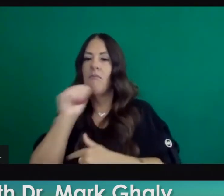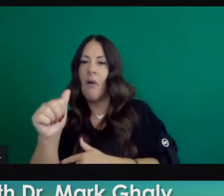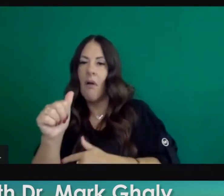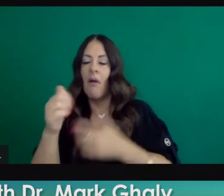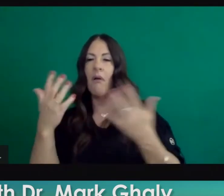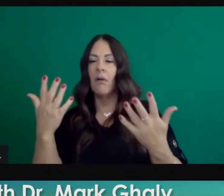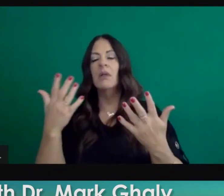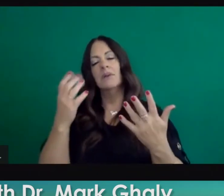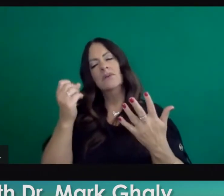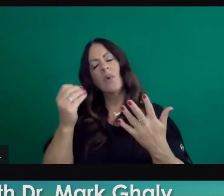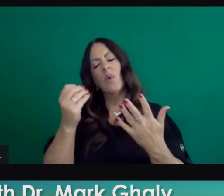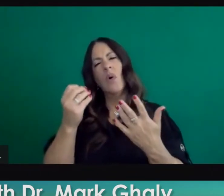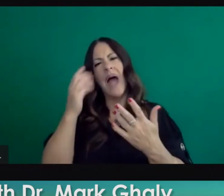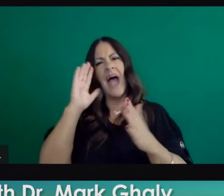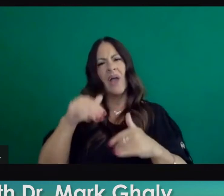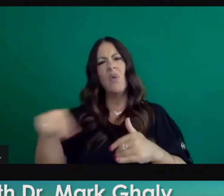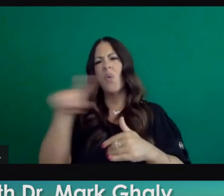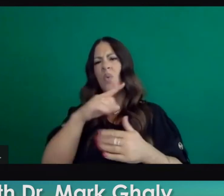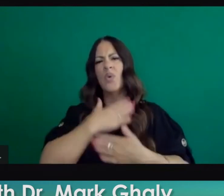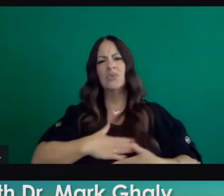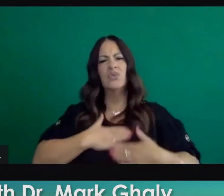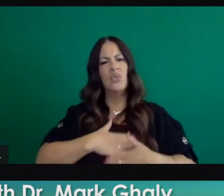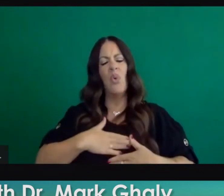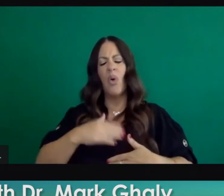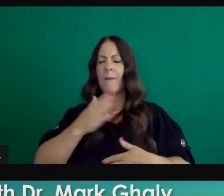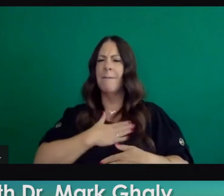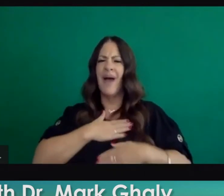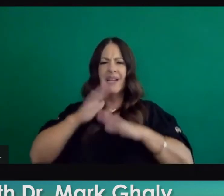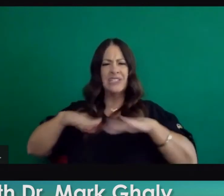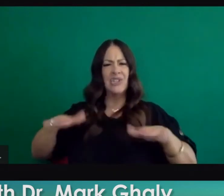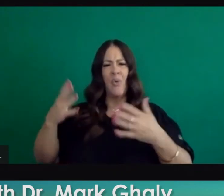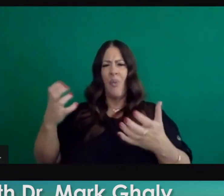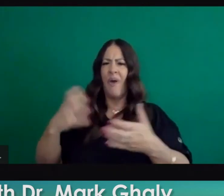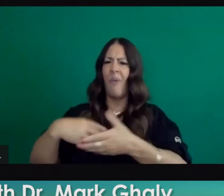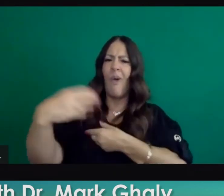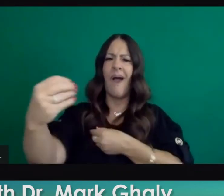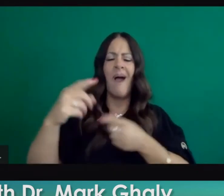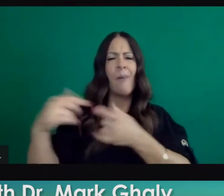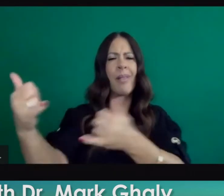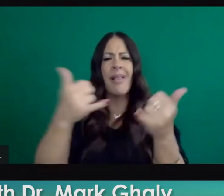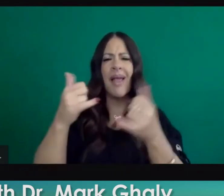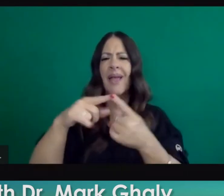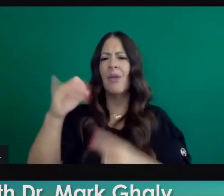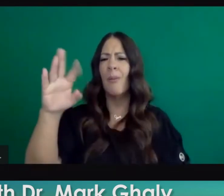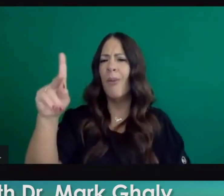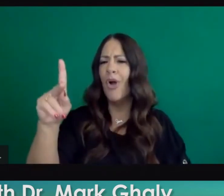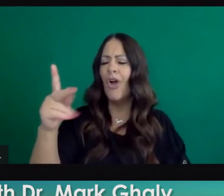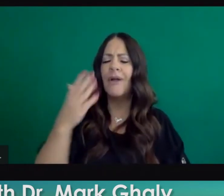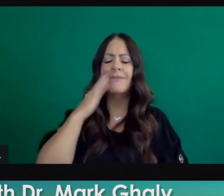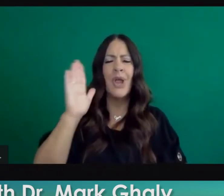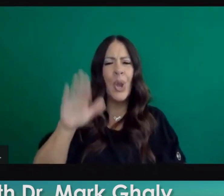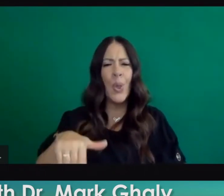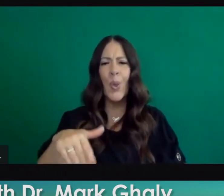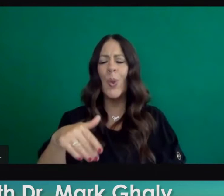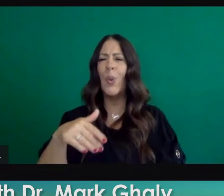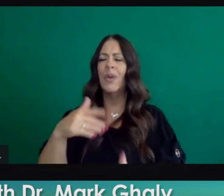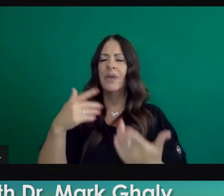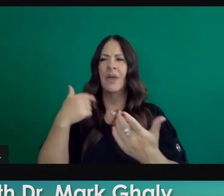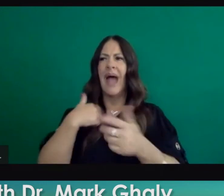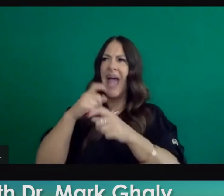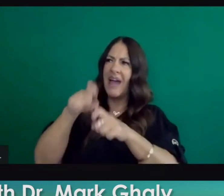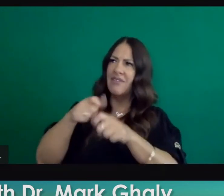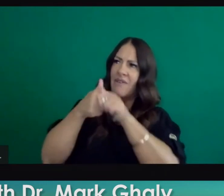use and enjoy these parks, I know my kids are itching to get out there and see if in our county we'll be allowed to use our